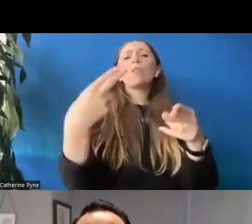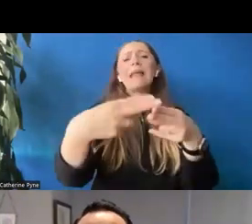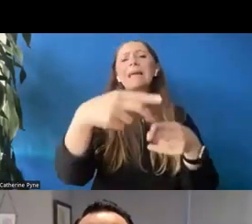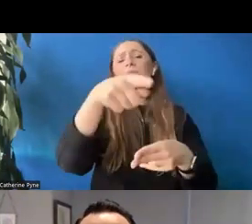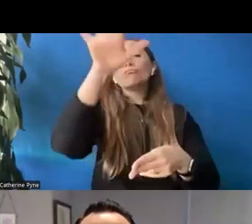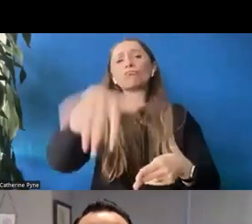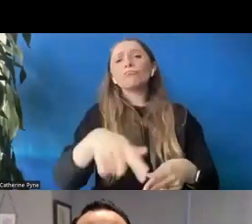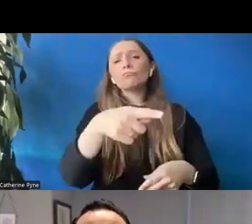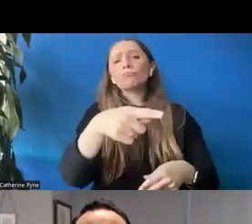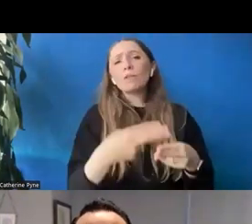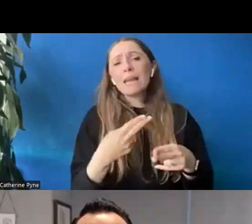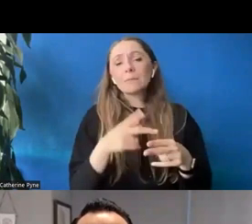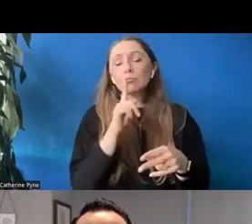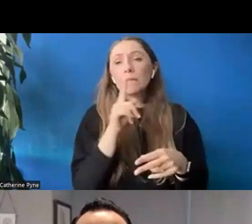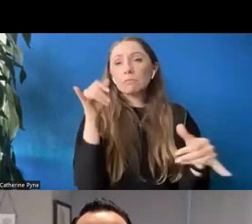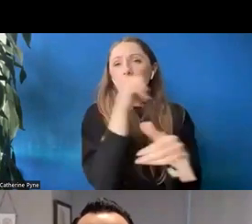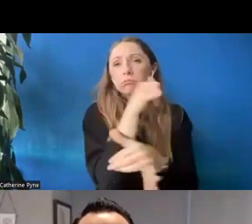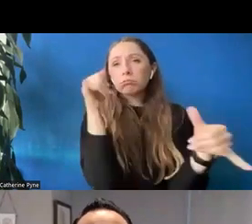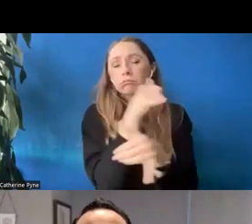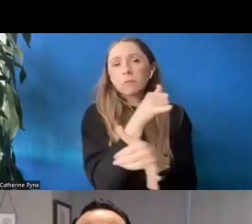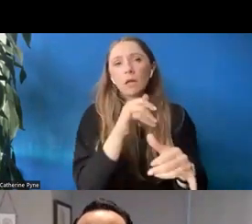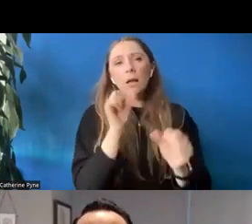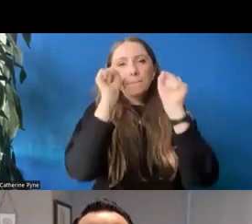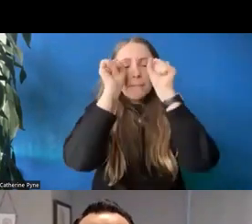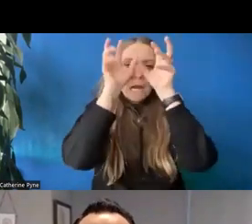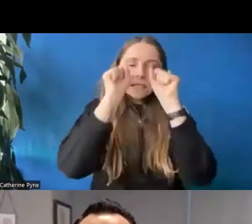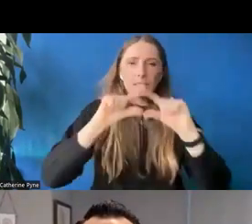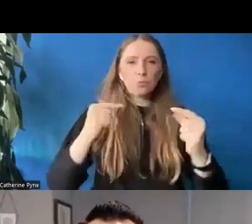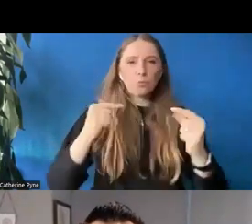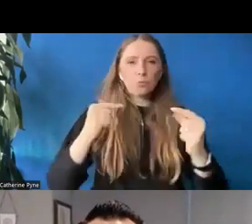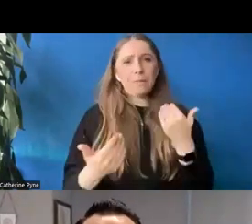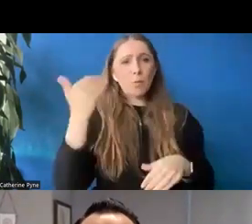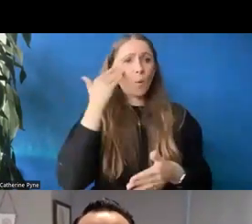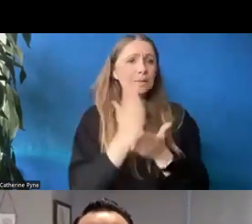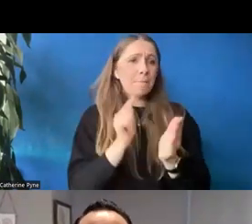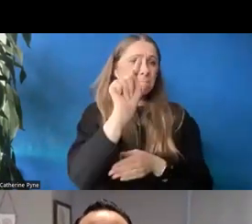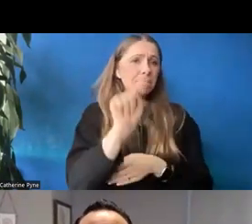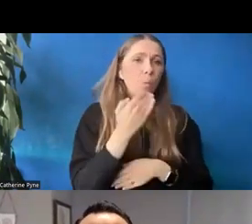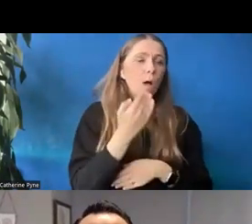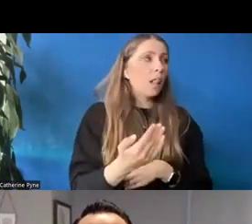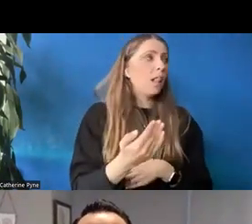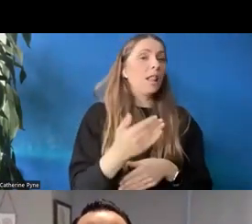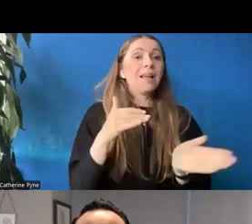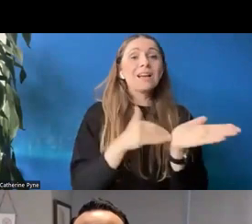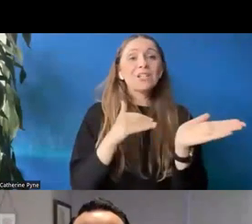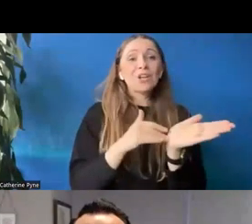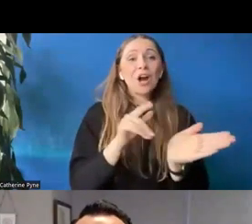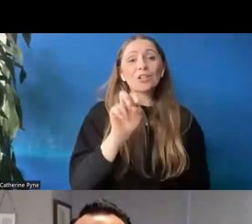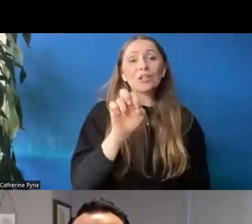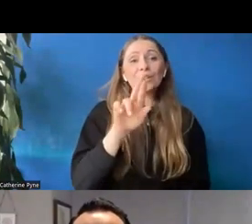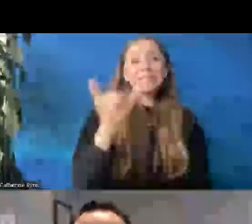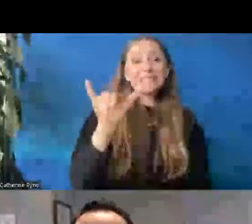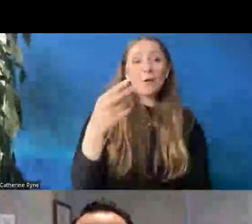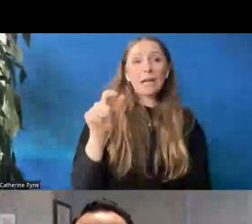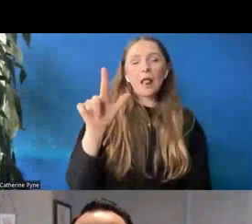is a tremendously esteemed group. You may know some of them well. I could say Dr. Terry Hill is very